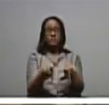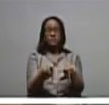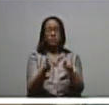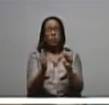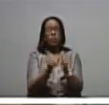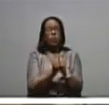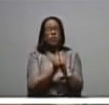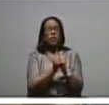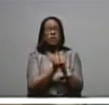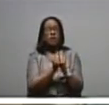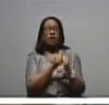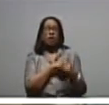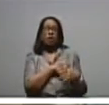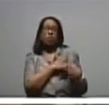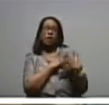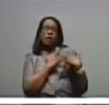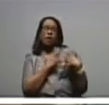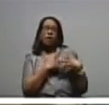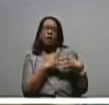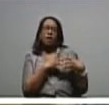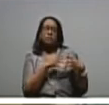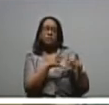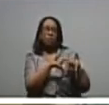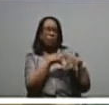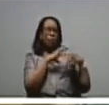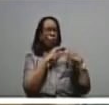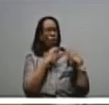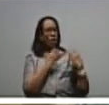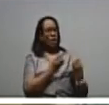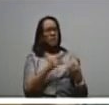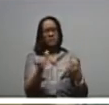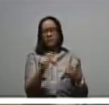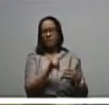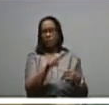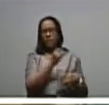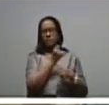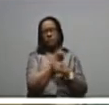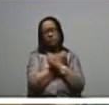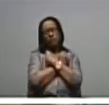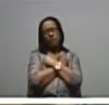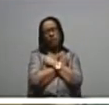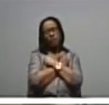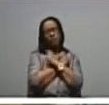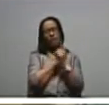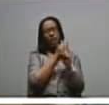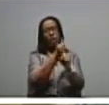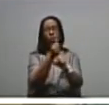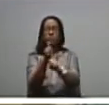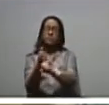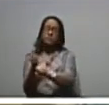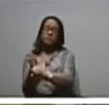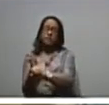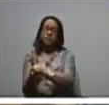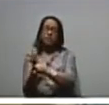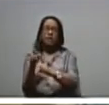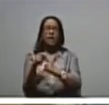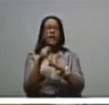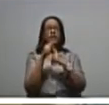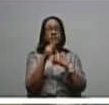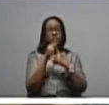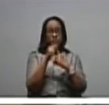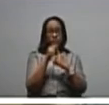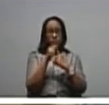our whole heart as we love ourselves. And that includes especially